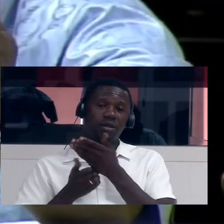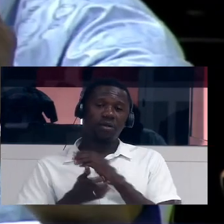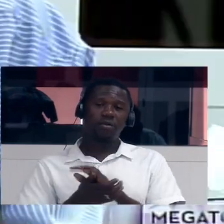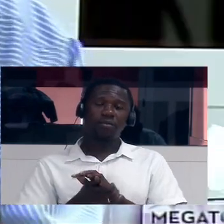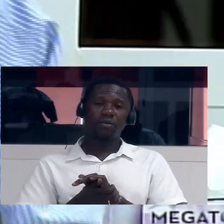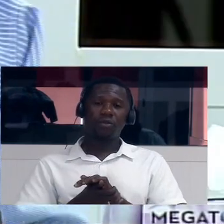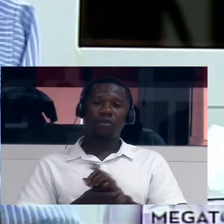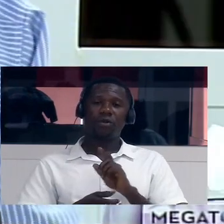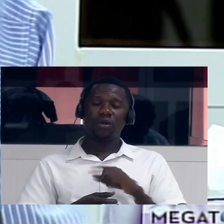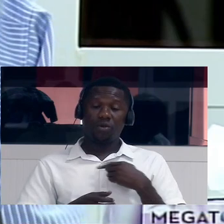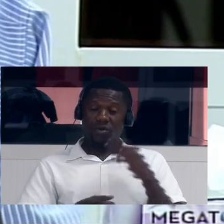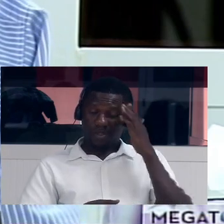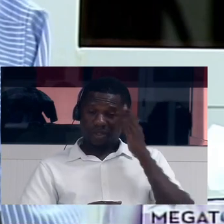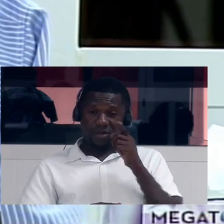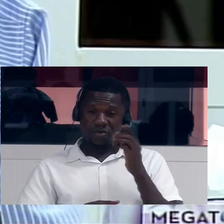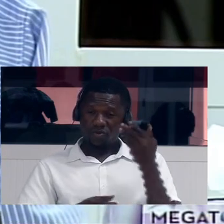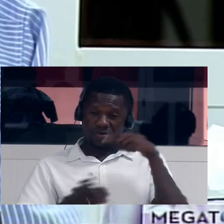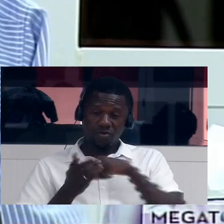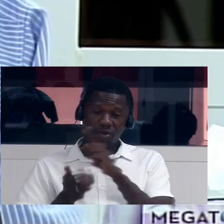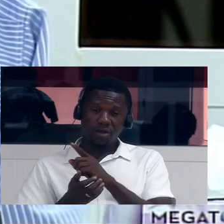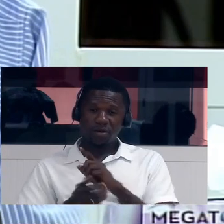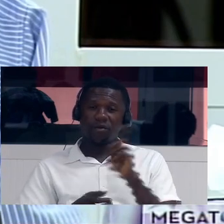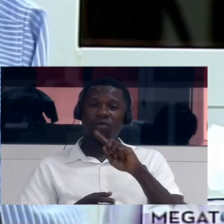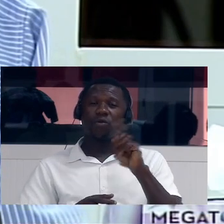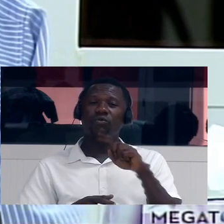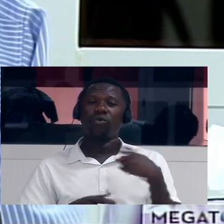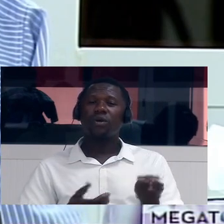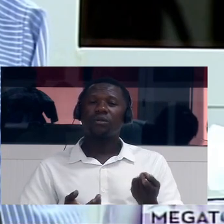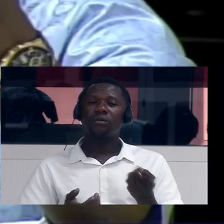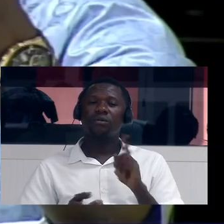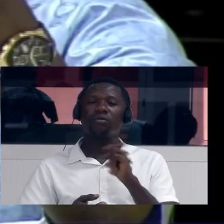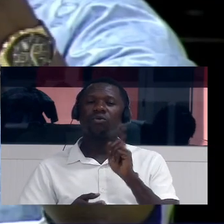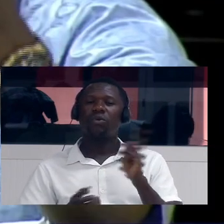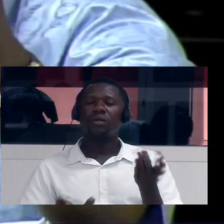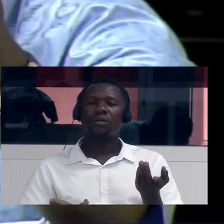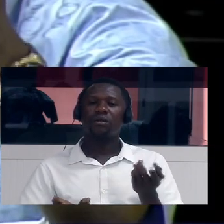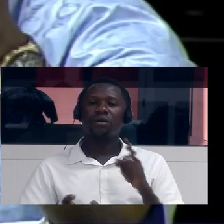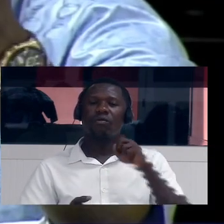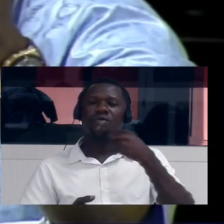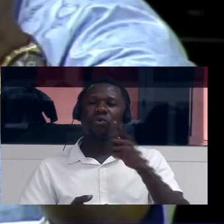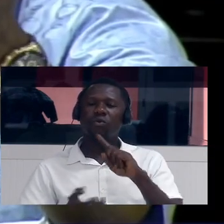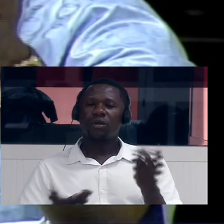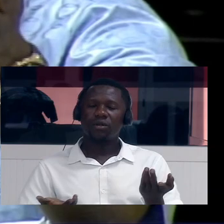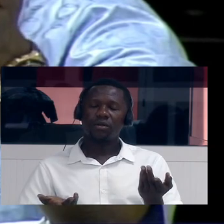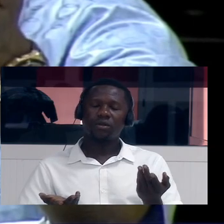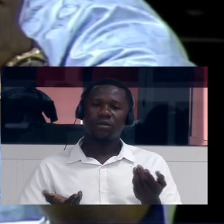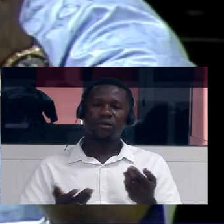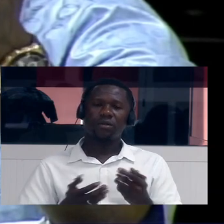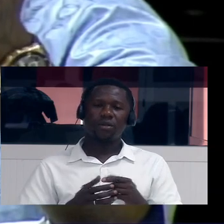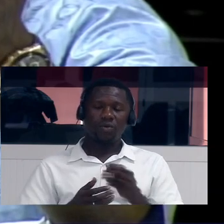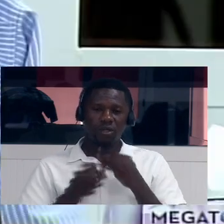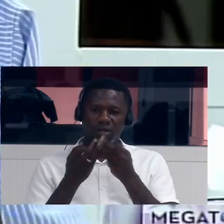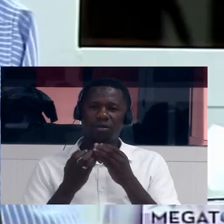there? For what? So you are saying What? He interfered with police operations.